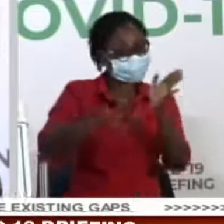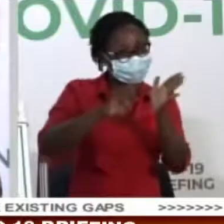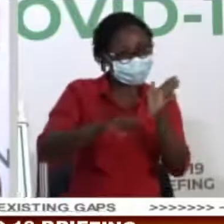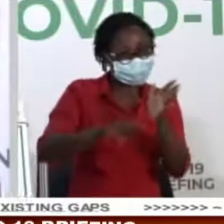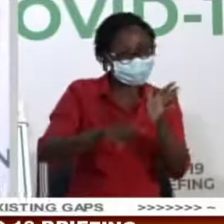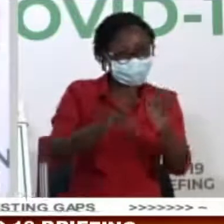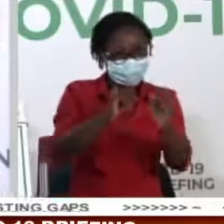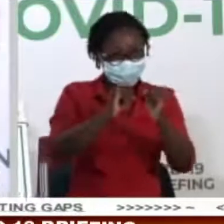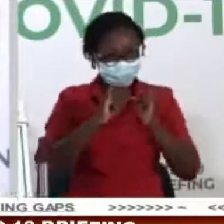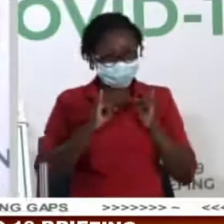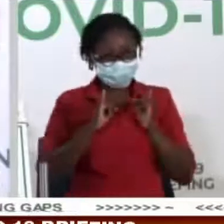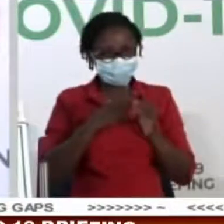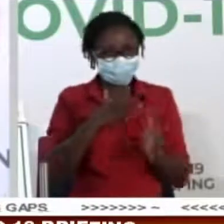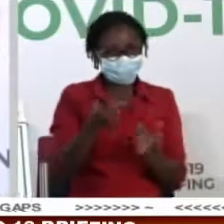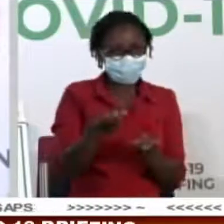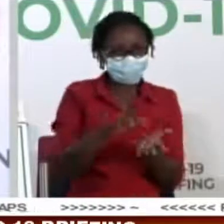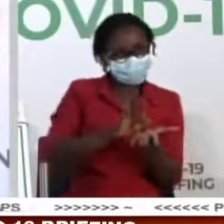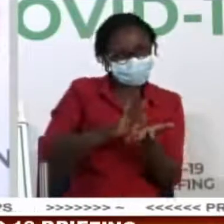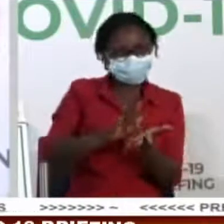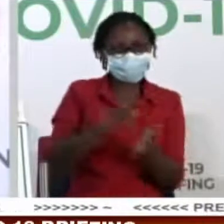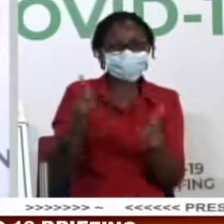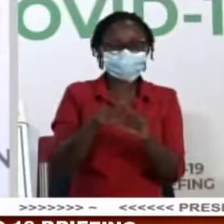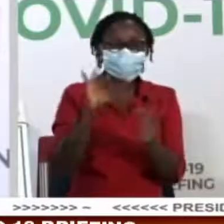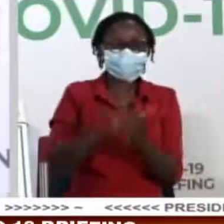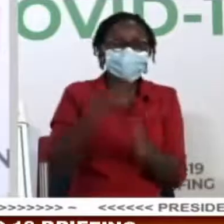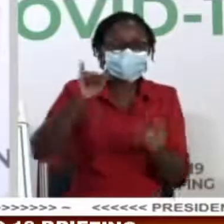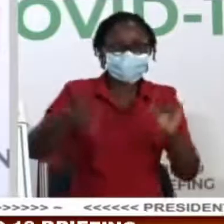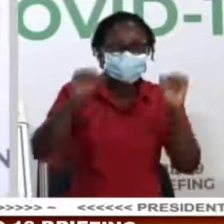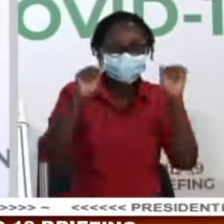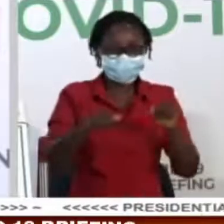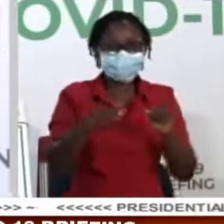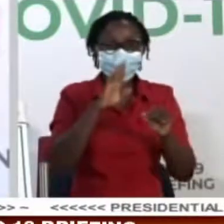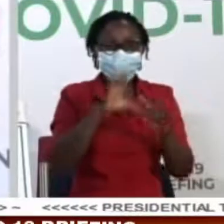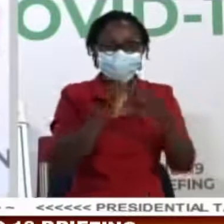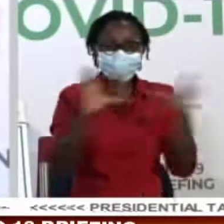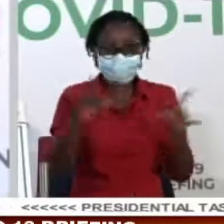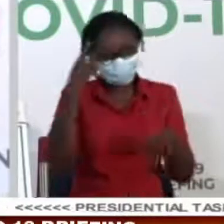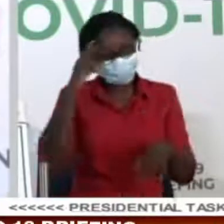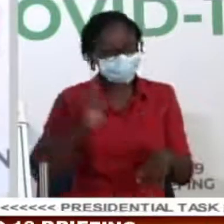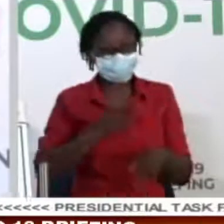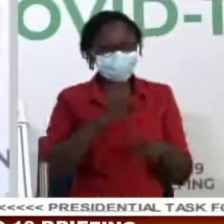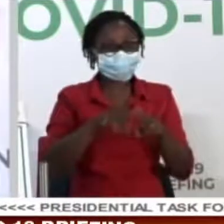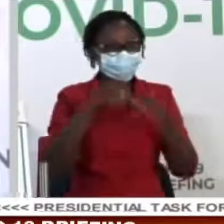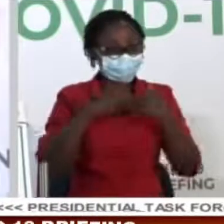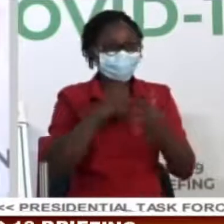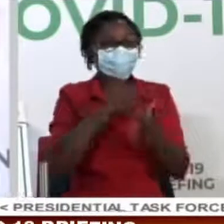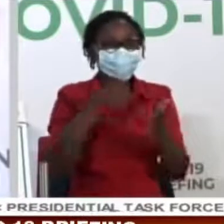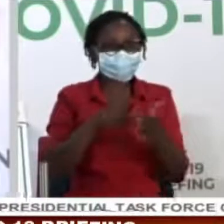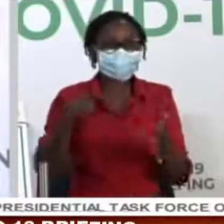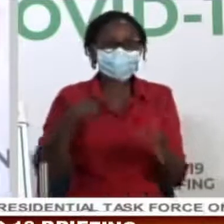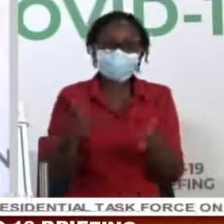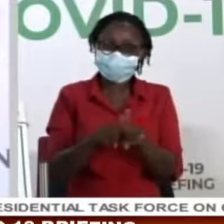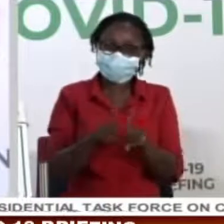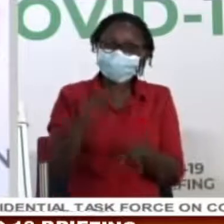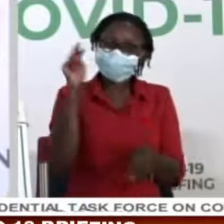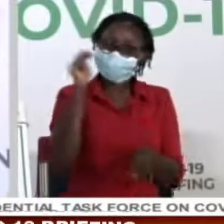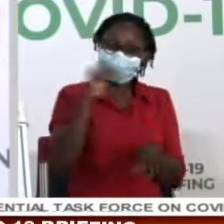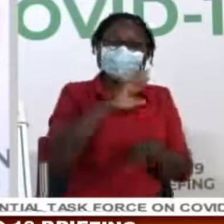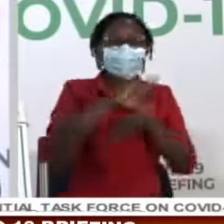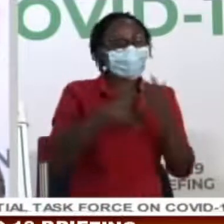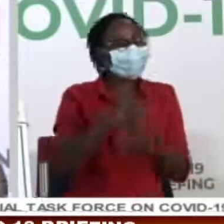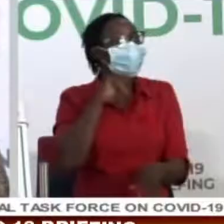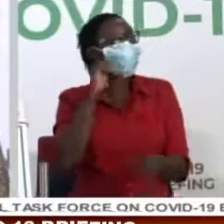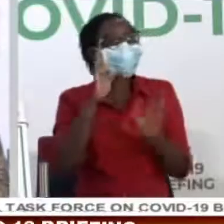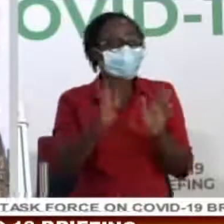cases so that they can recover fast. And for us to achieve this, we also need all